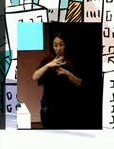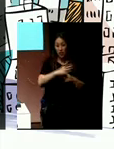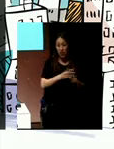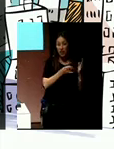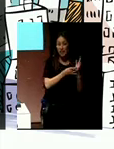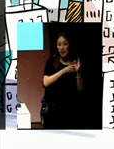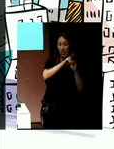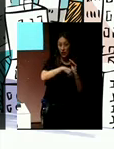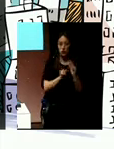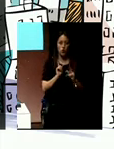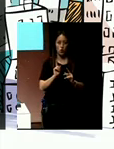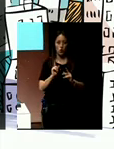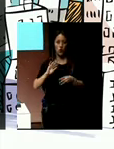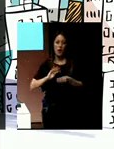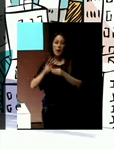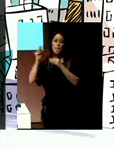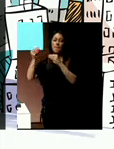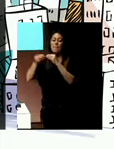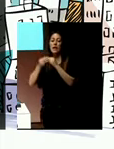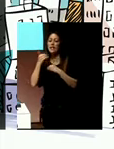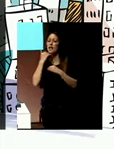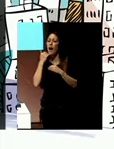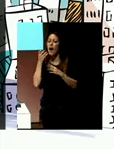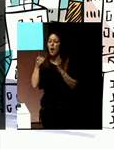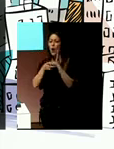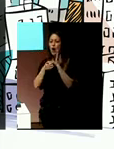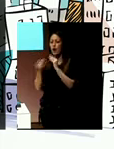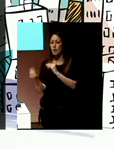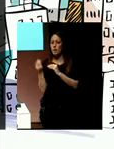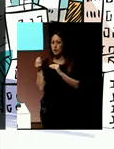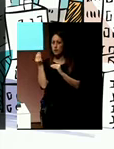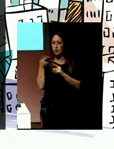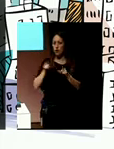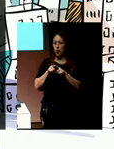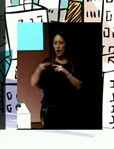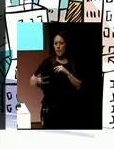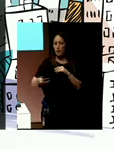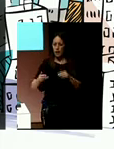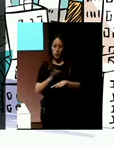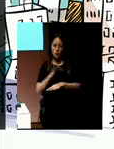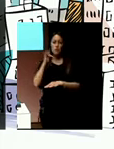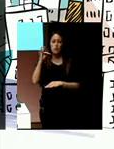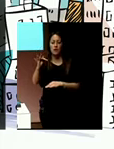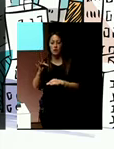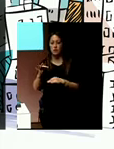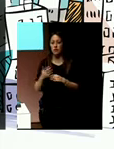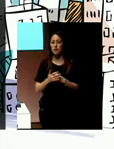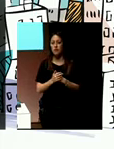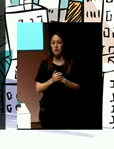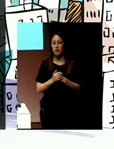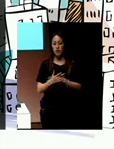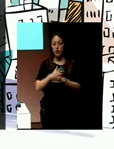adaptations, we need to include them in a field of quality, all those